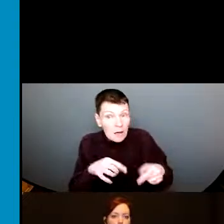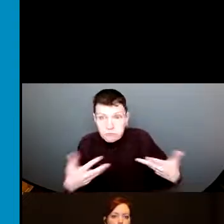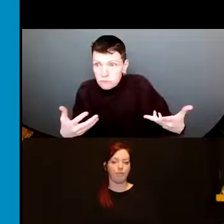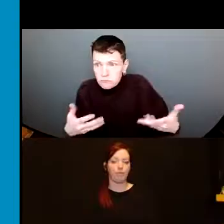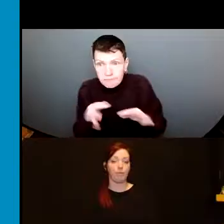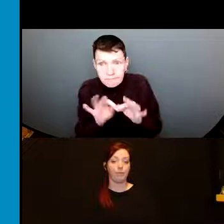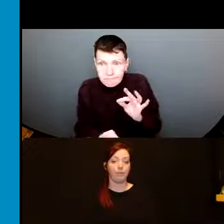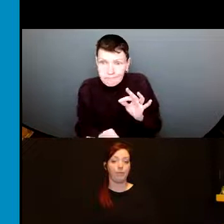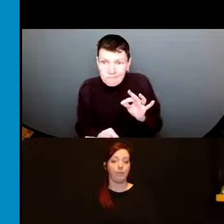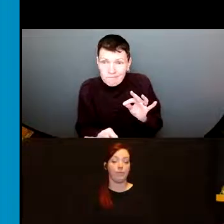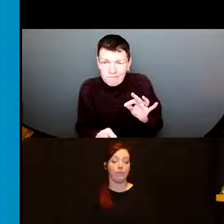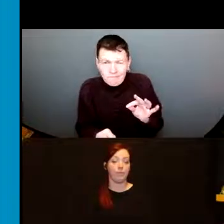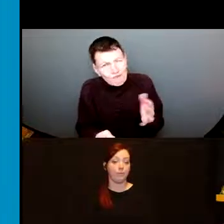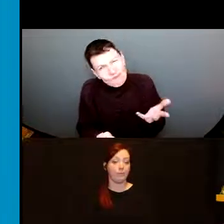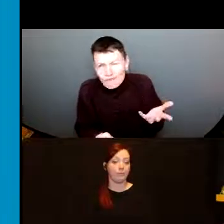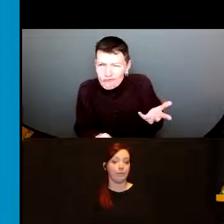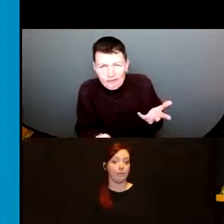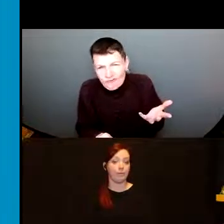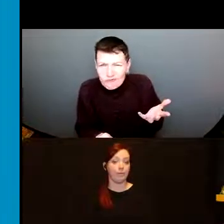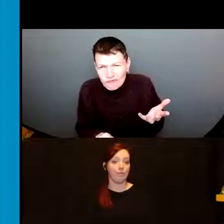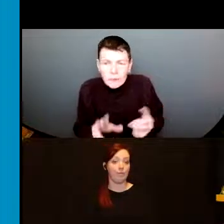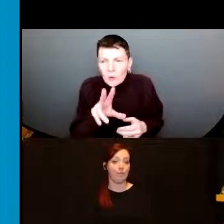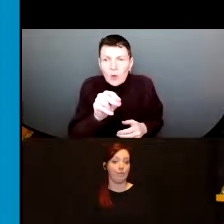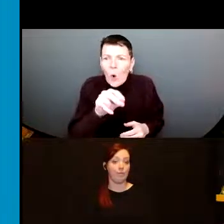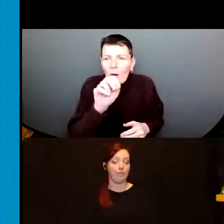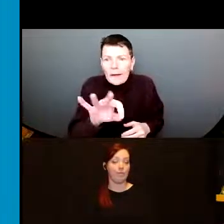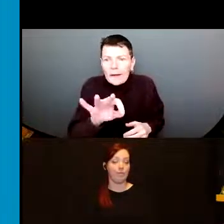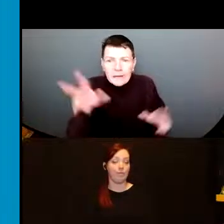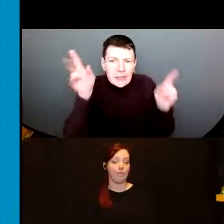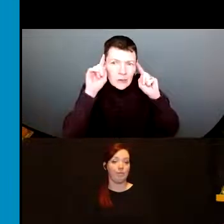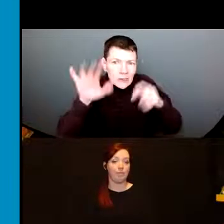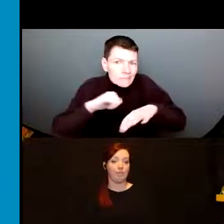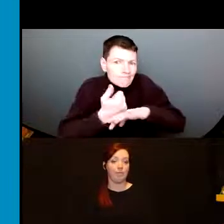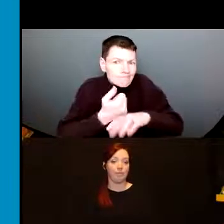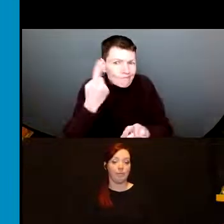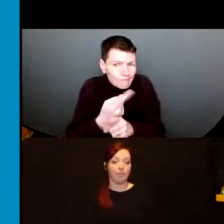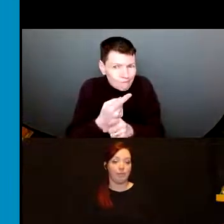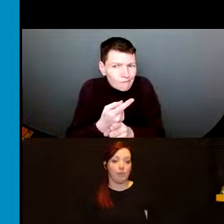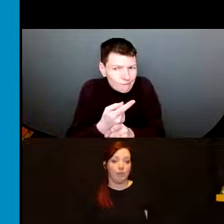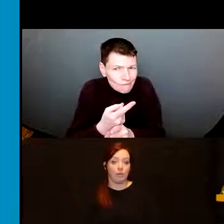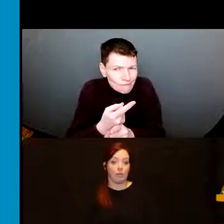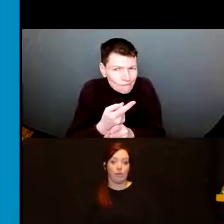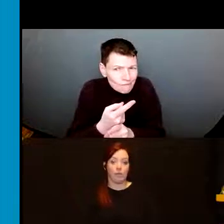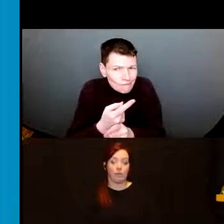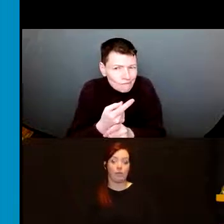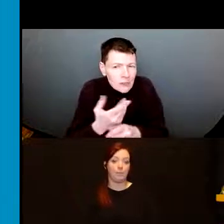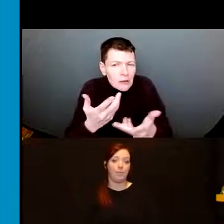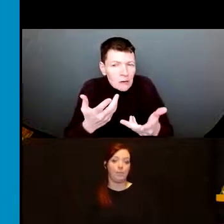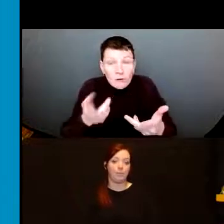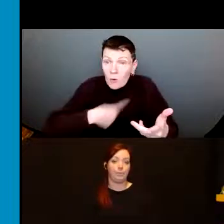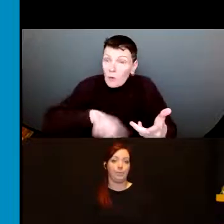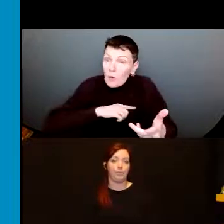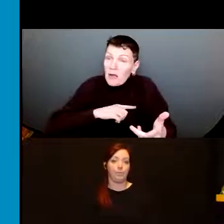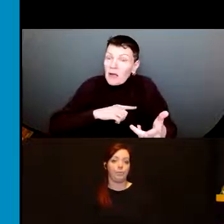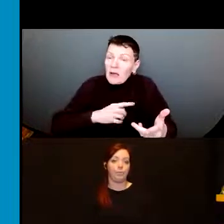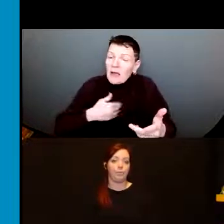simply is probably, it's no if your hearing aids are set correctly. So we have something called,